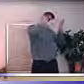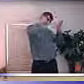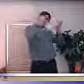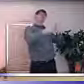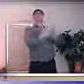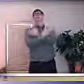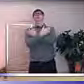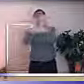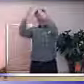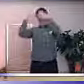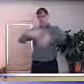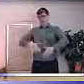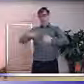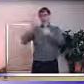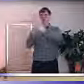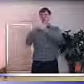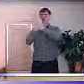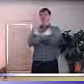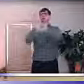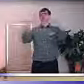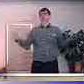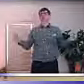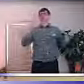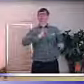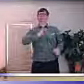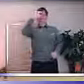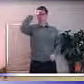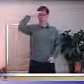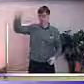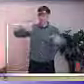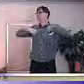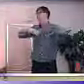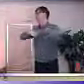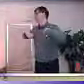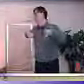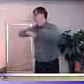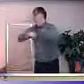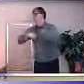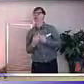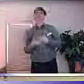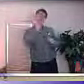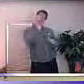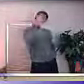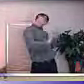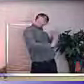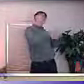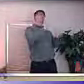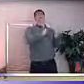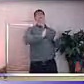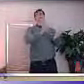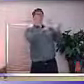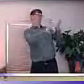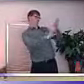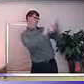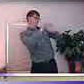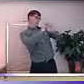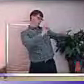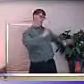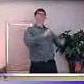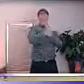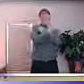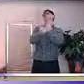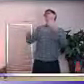free." I saw the angel in the marble, and I carved it until I set it